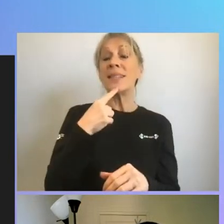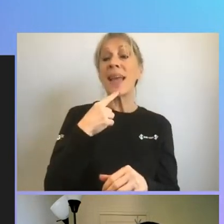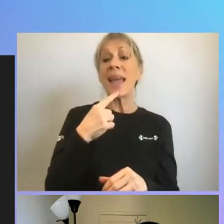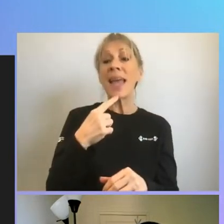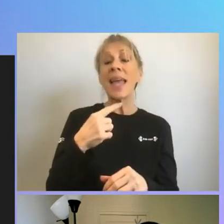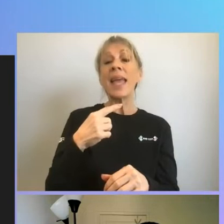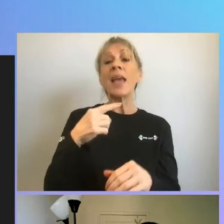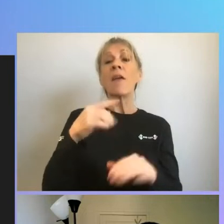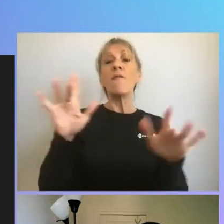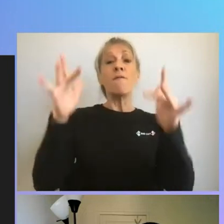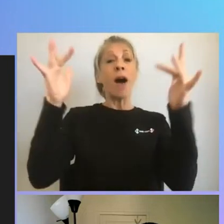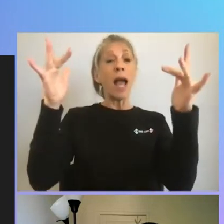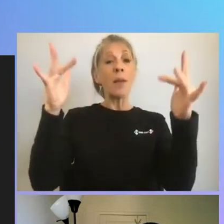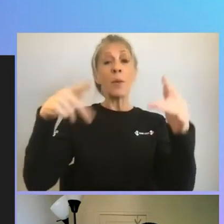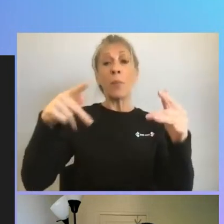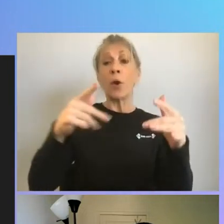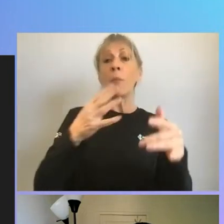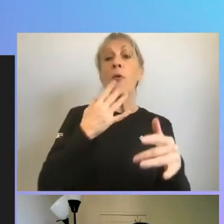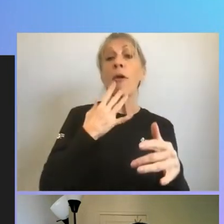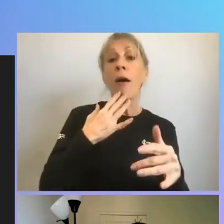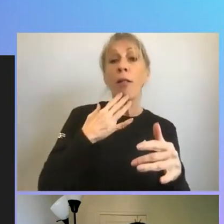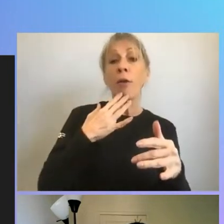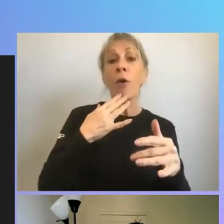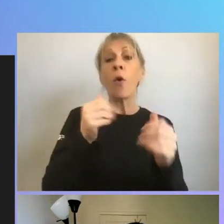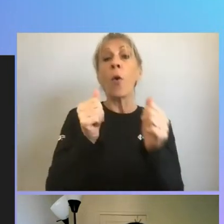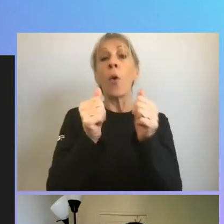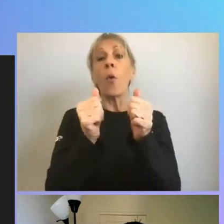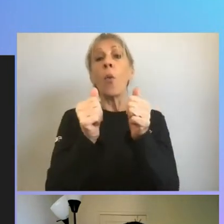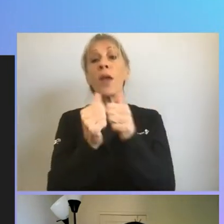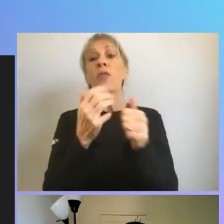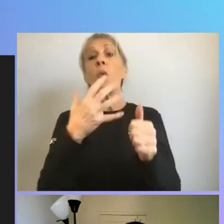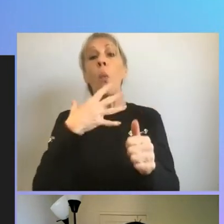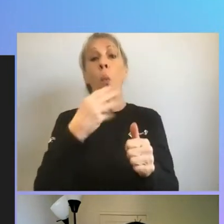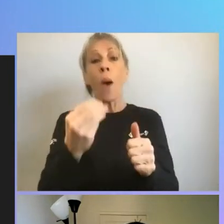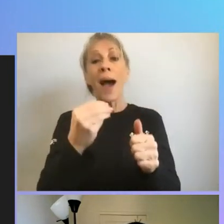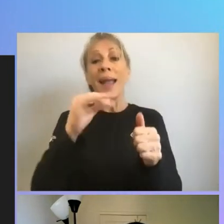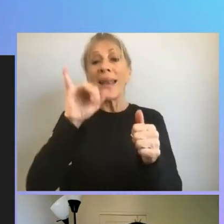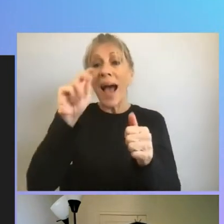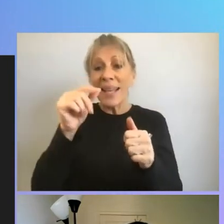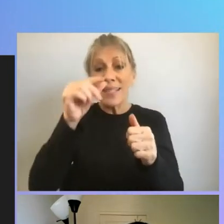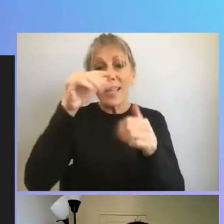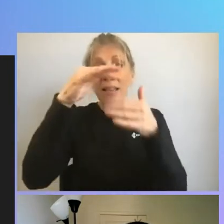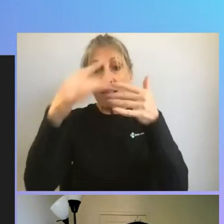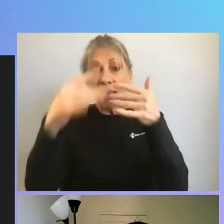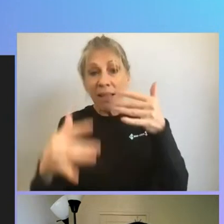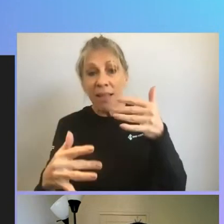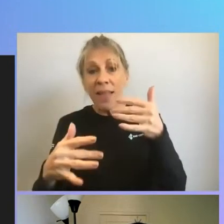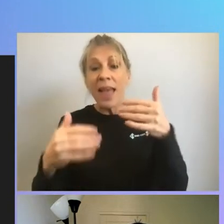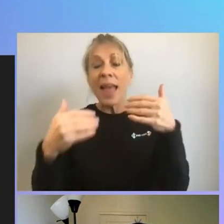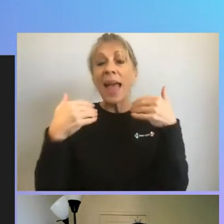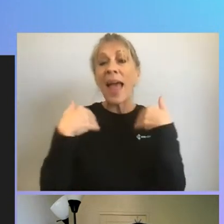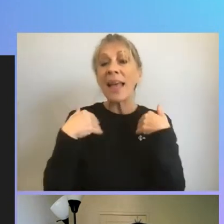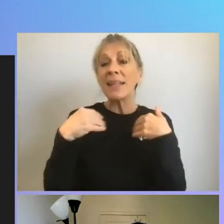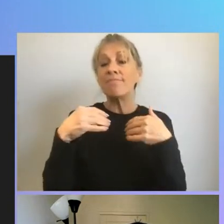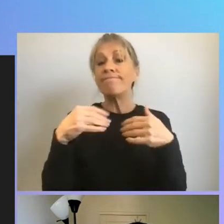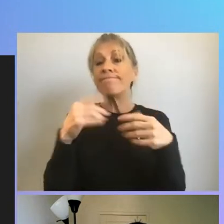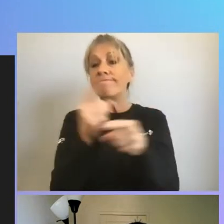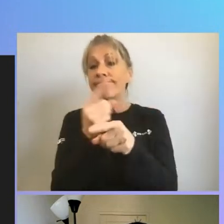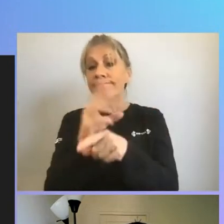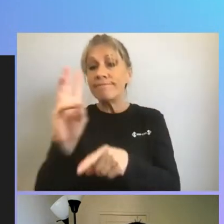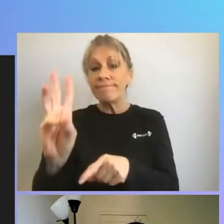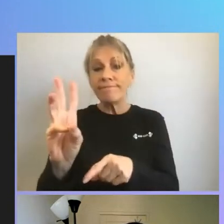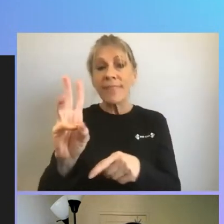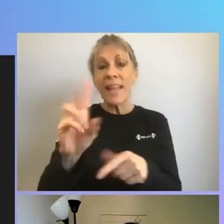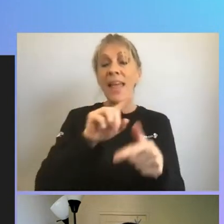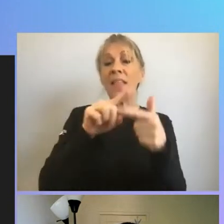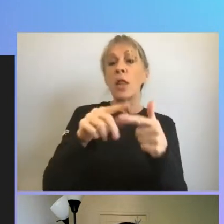purple color with white icing dripping down the sides had an accuracy level of 6, and 3 lit candles on top